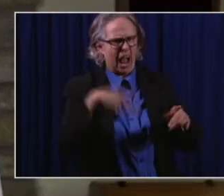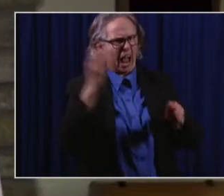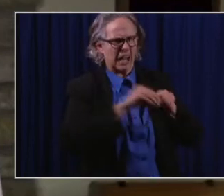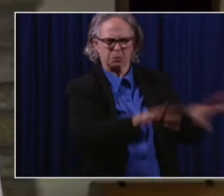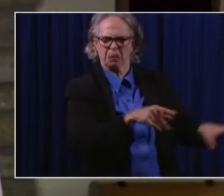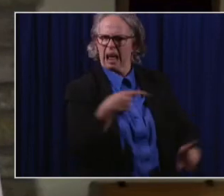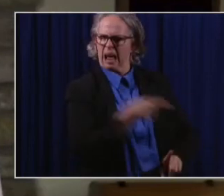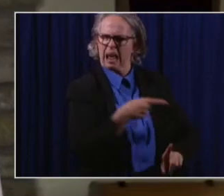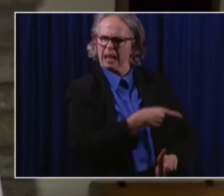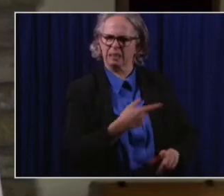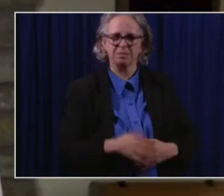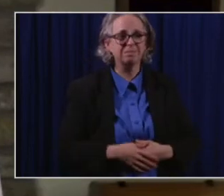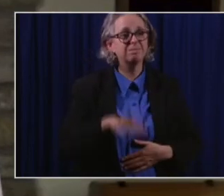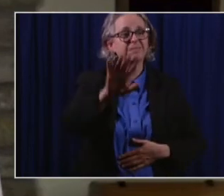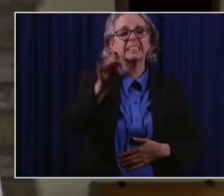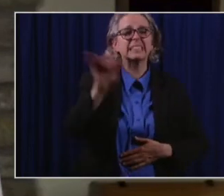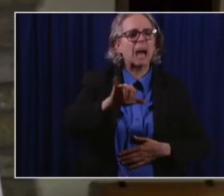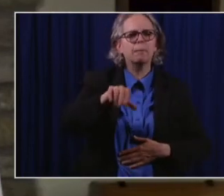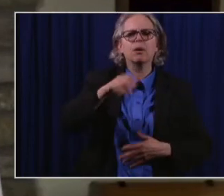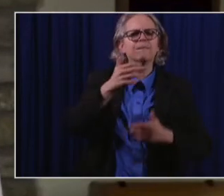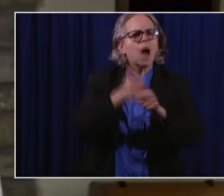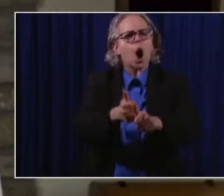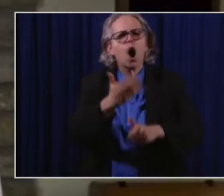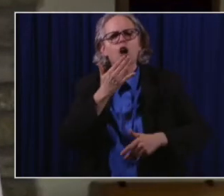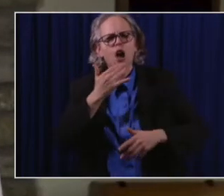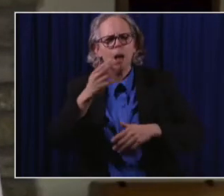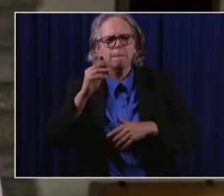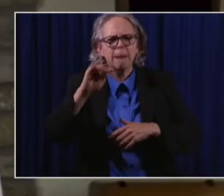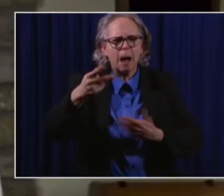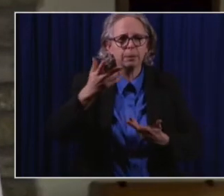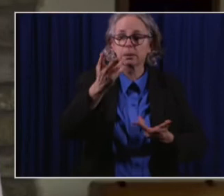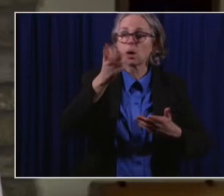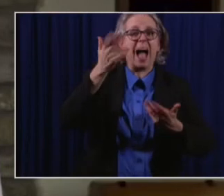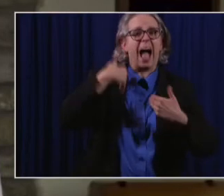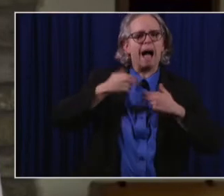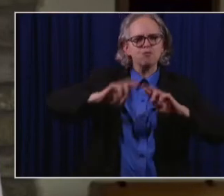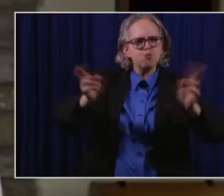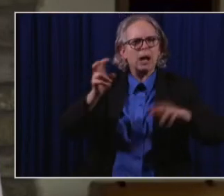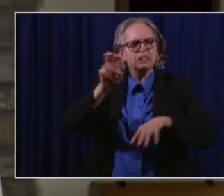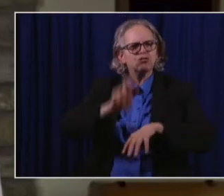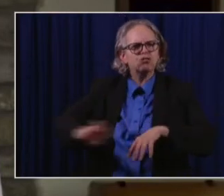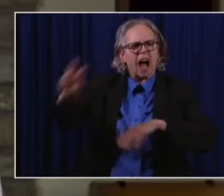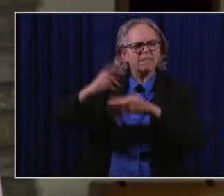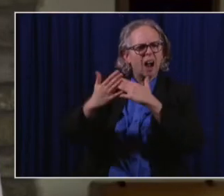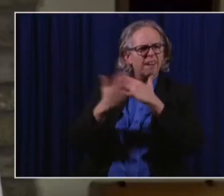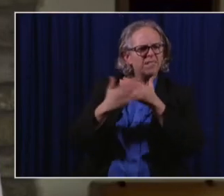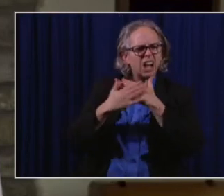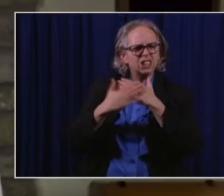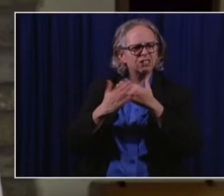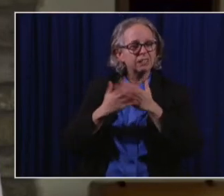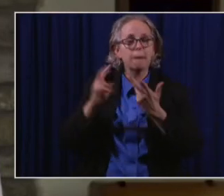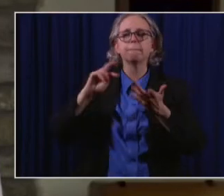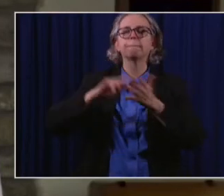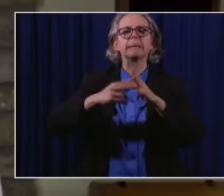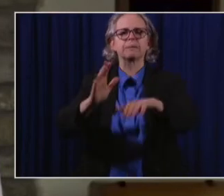code, it is a warning. It is a caution. That's really what it's for.